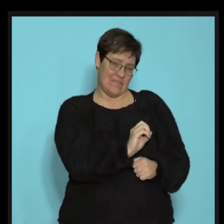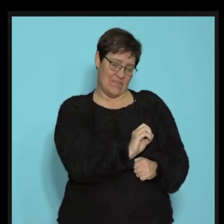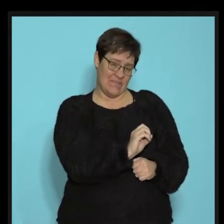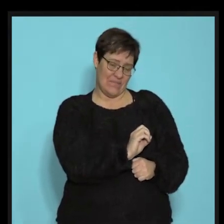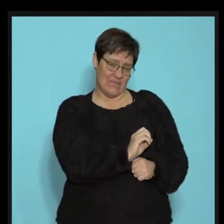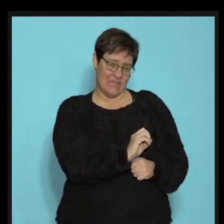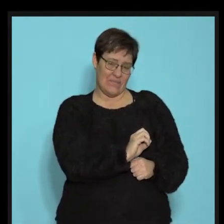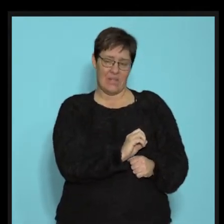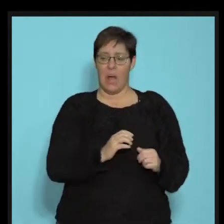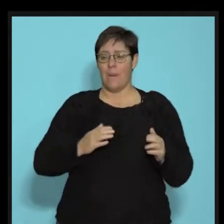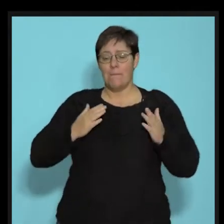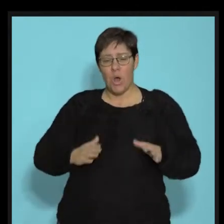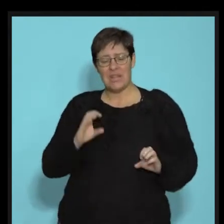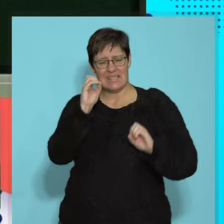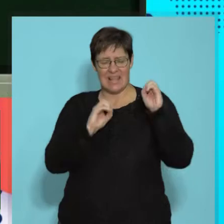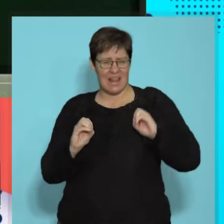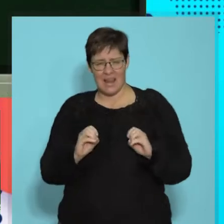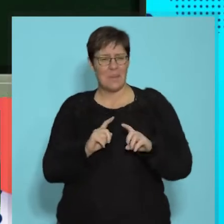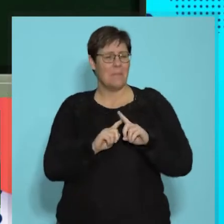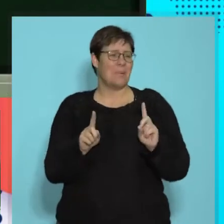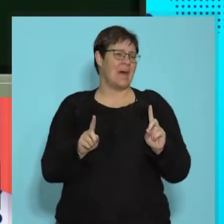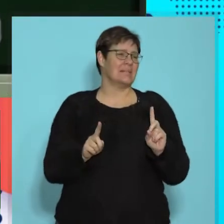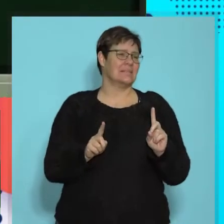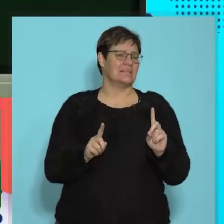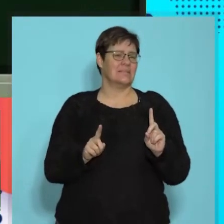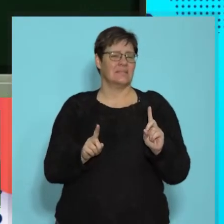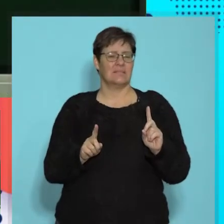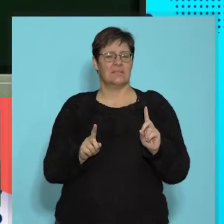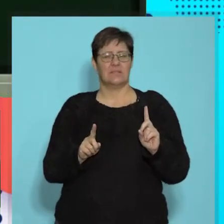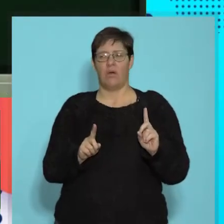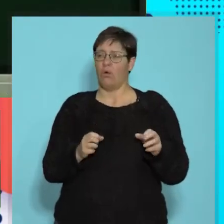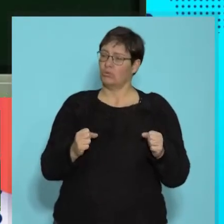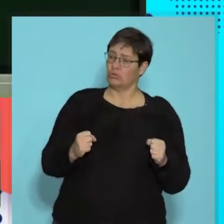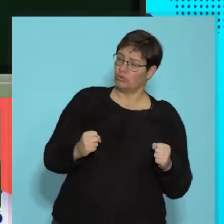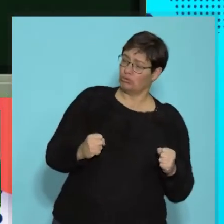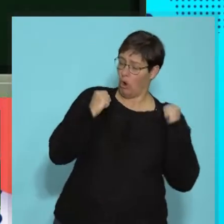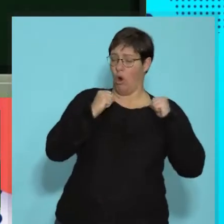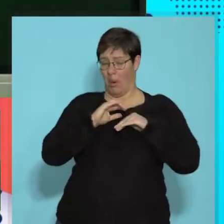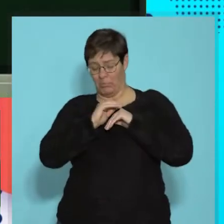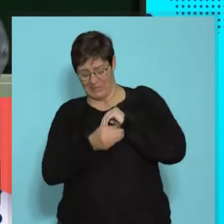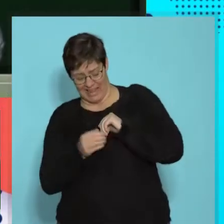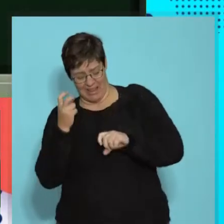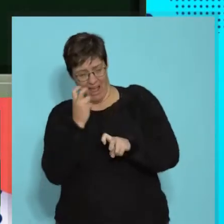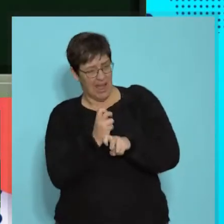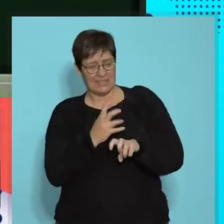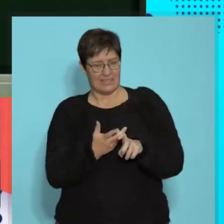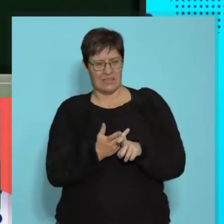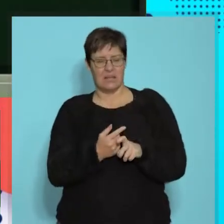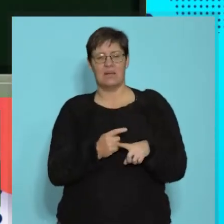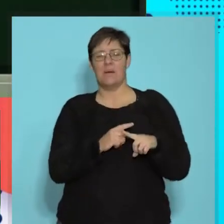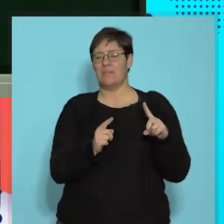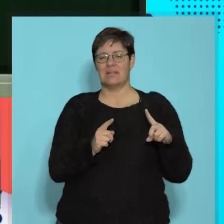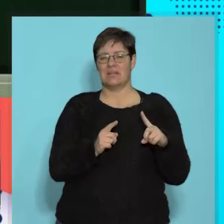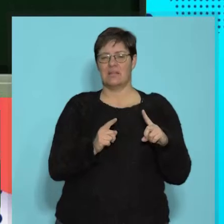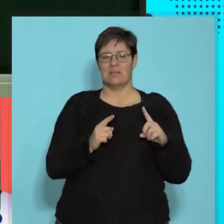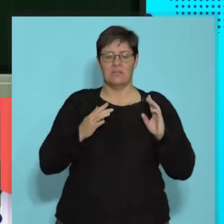of the cell, but it hasn't got that really strong protection. The apiculum is quite hard, but not that really